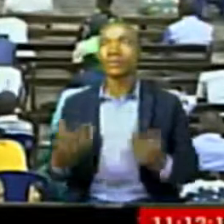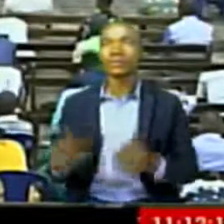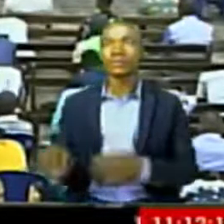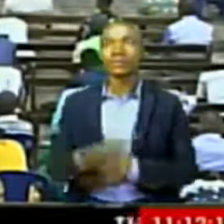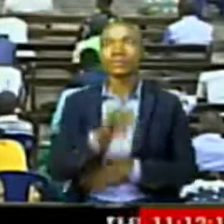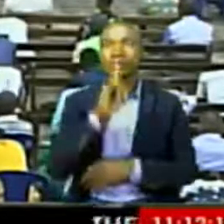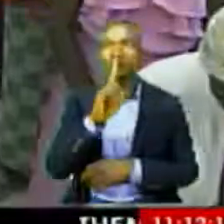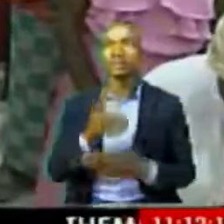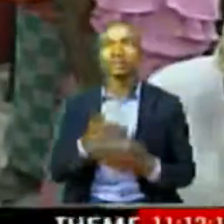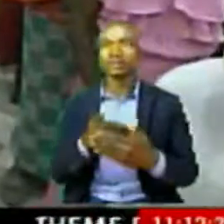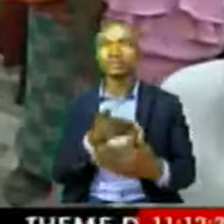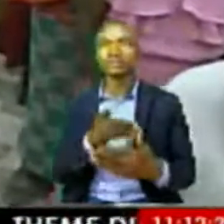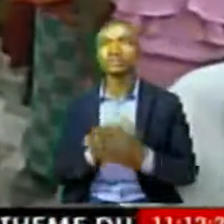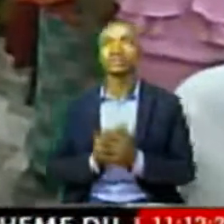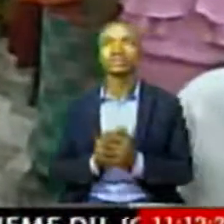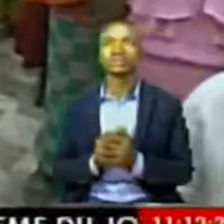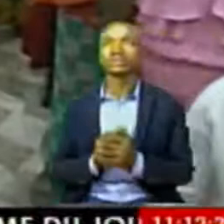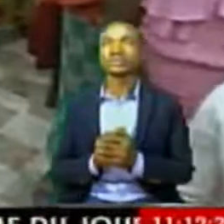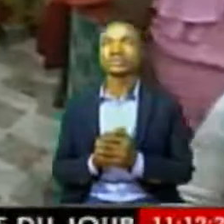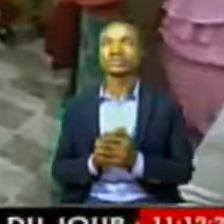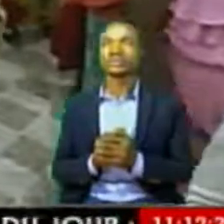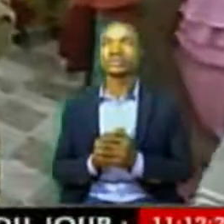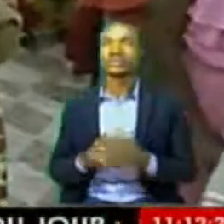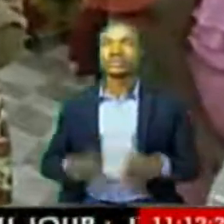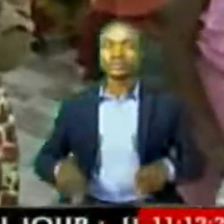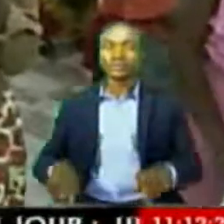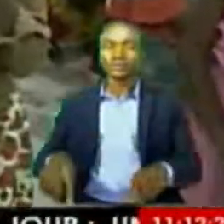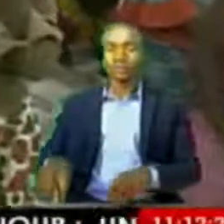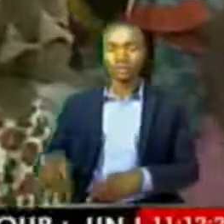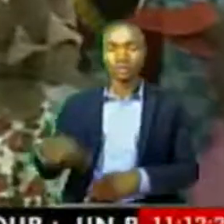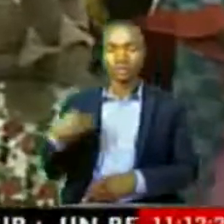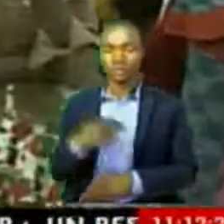if there is a 2-1.